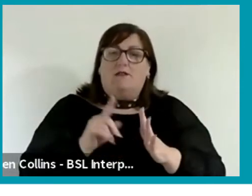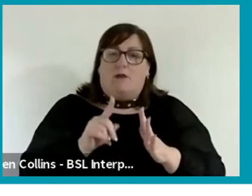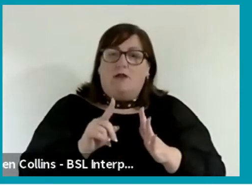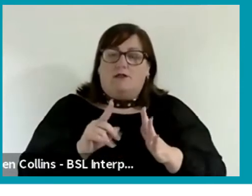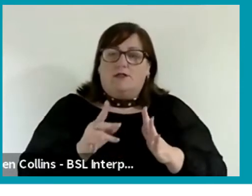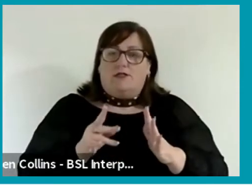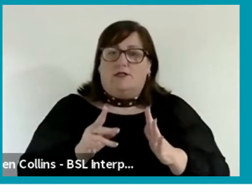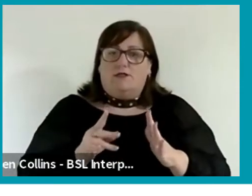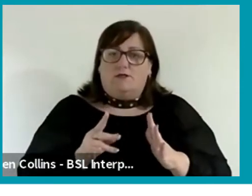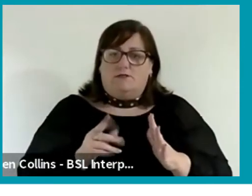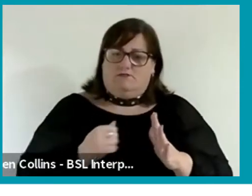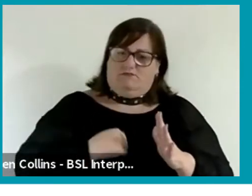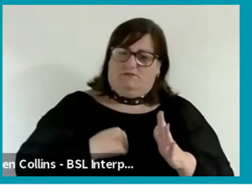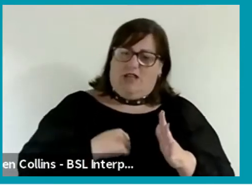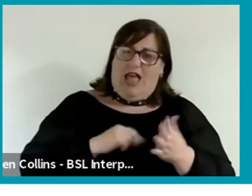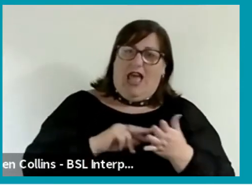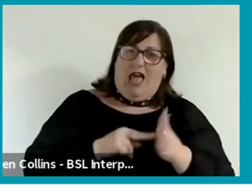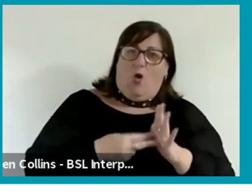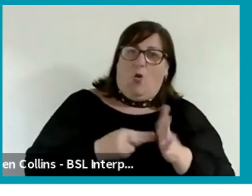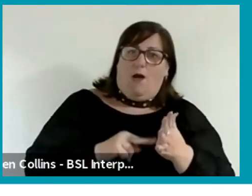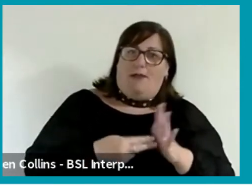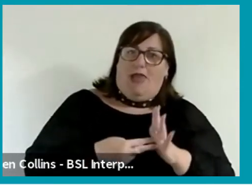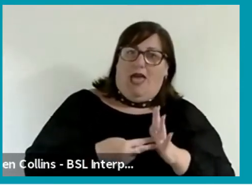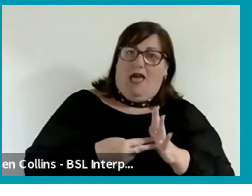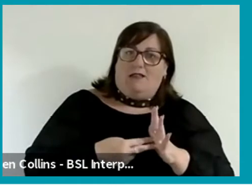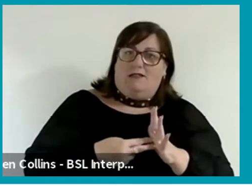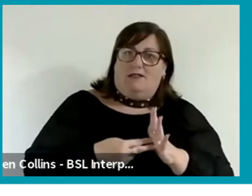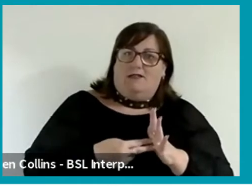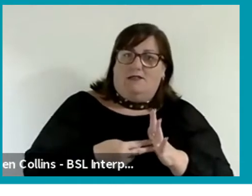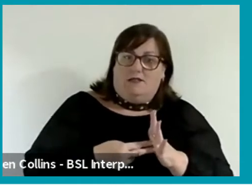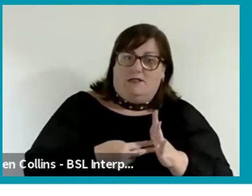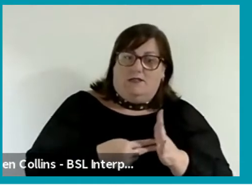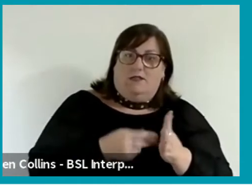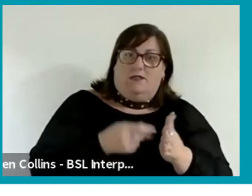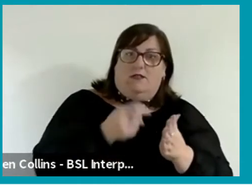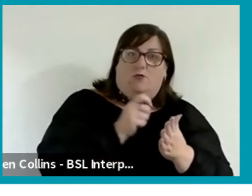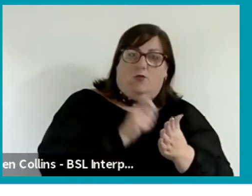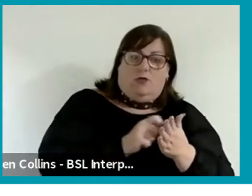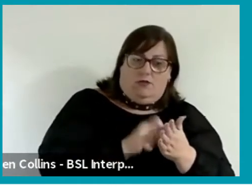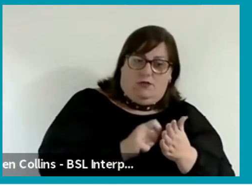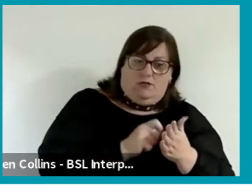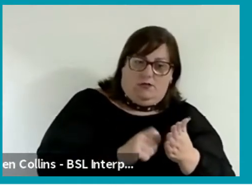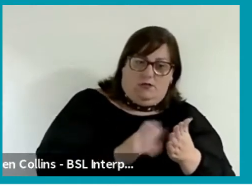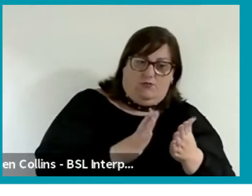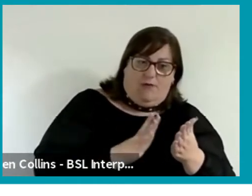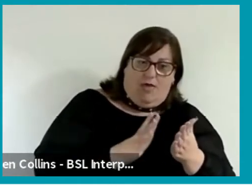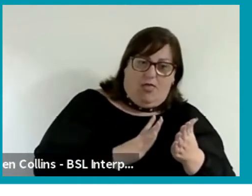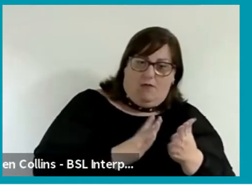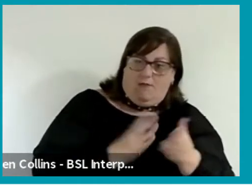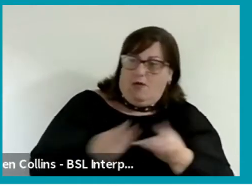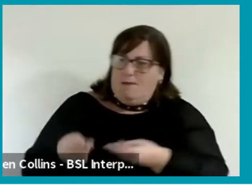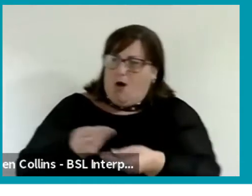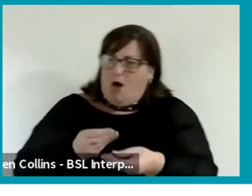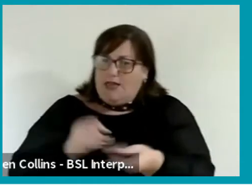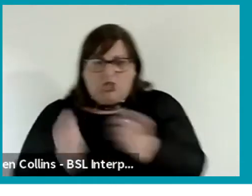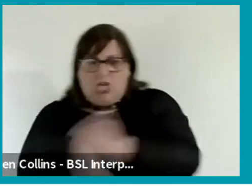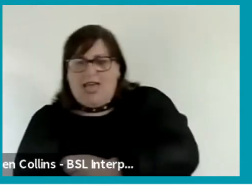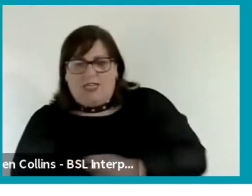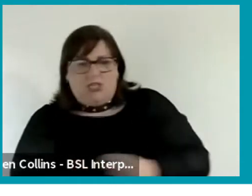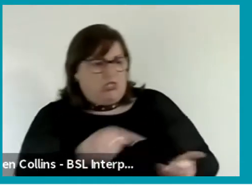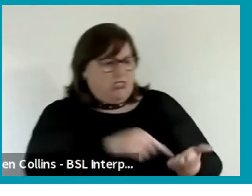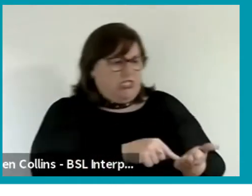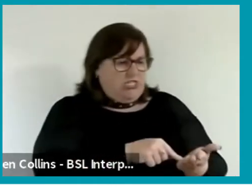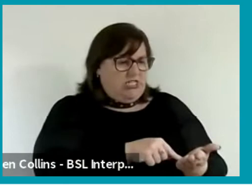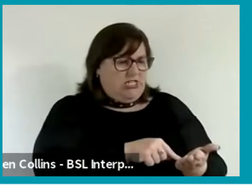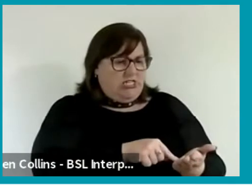know, our plans are only as good as the moment we write them, because what we can't control is the market. So the market will move. So every time the market